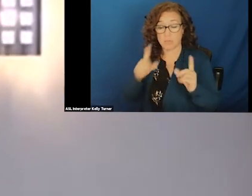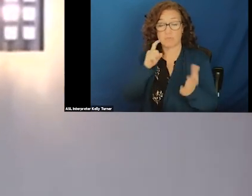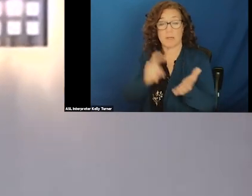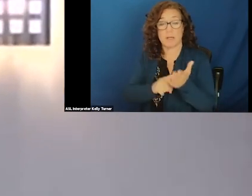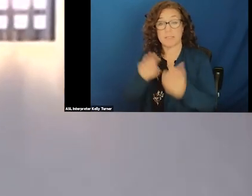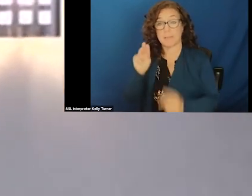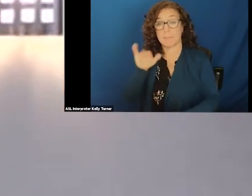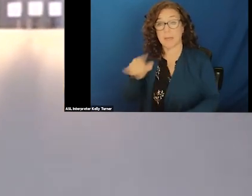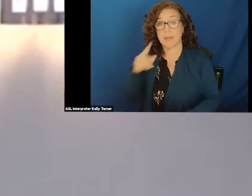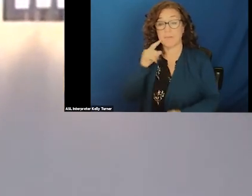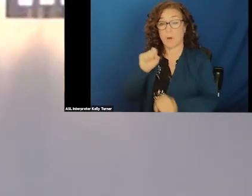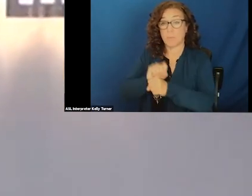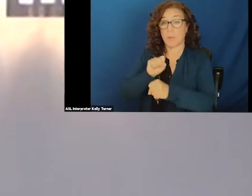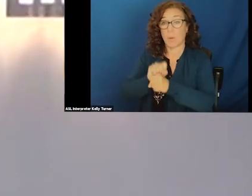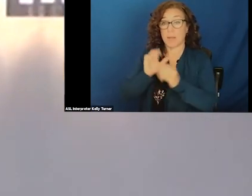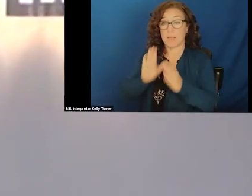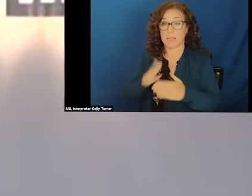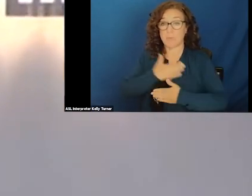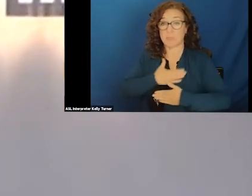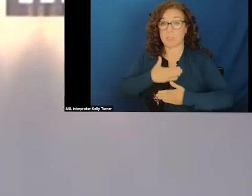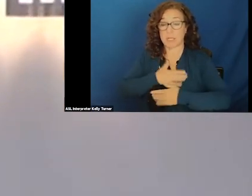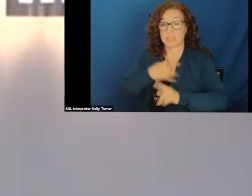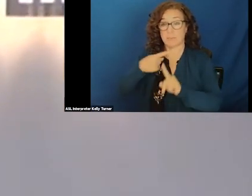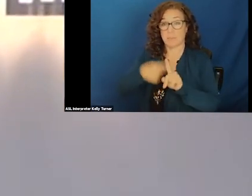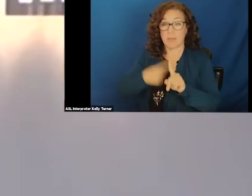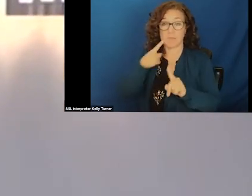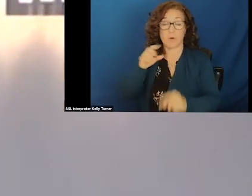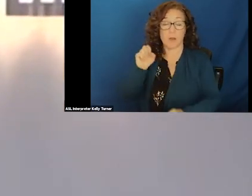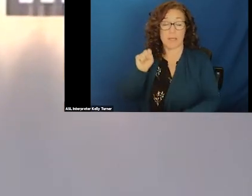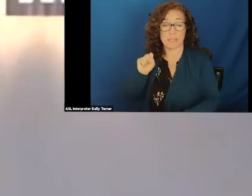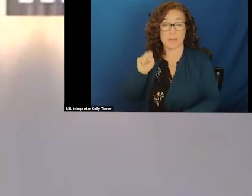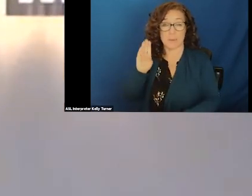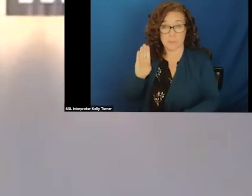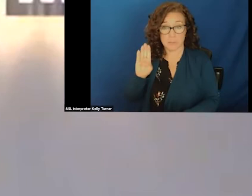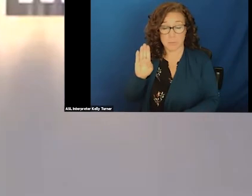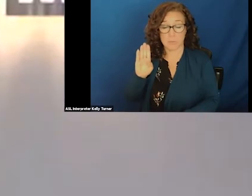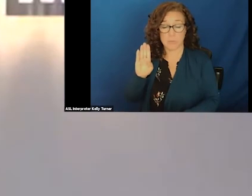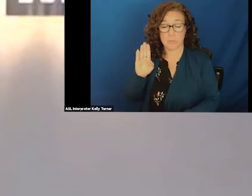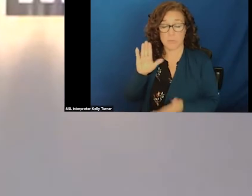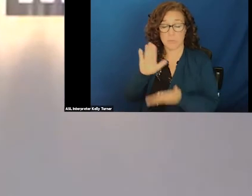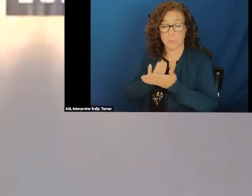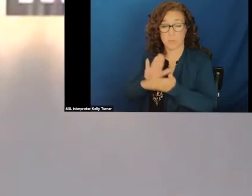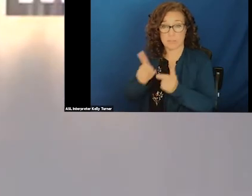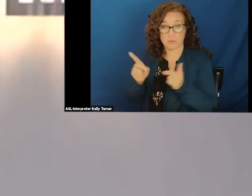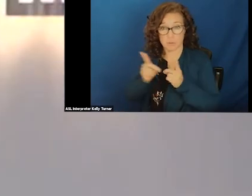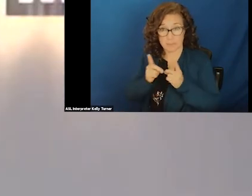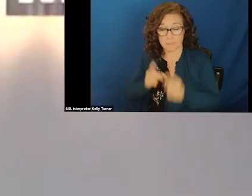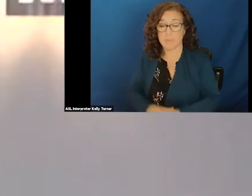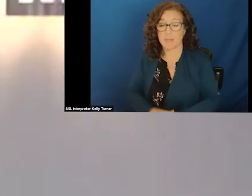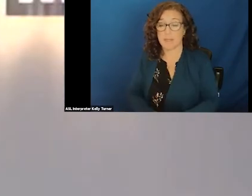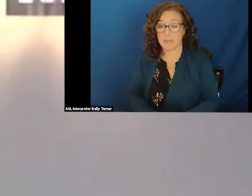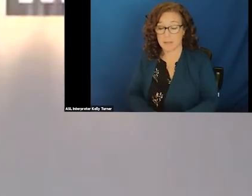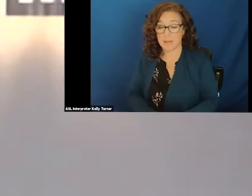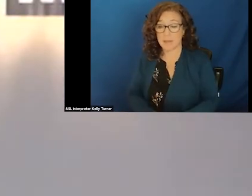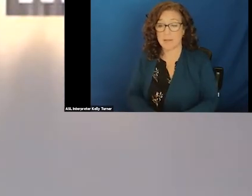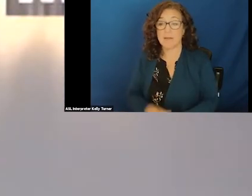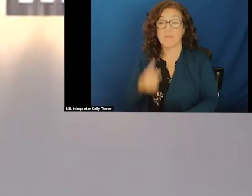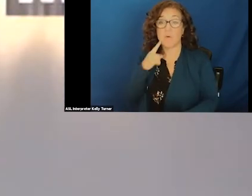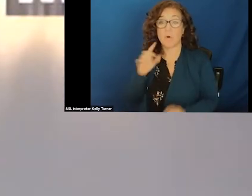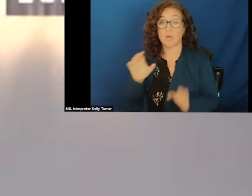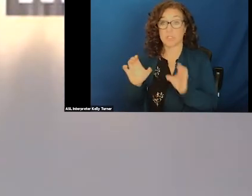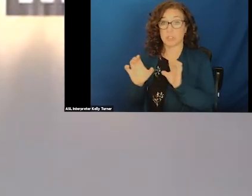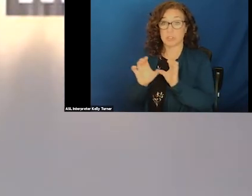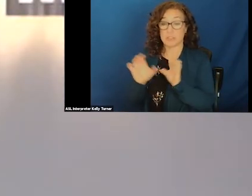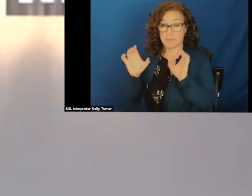Whereas certificated, classified management, and other education professionals provide valuable services to